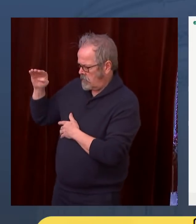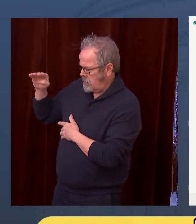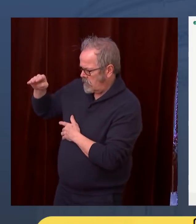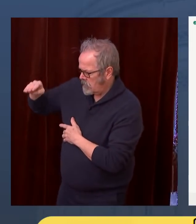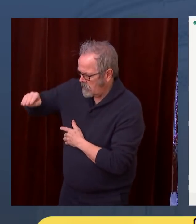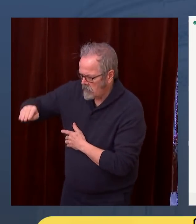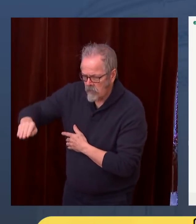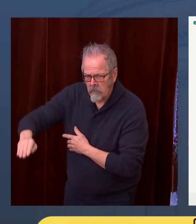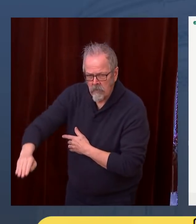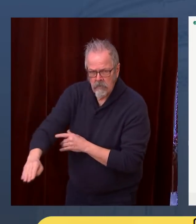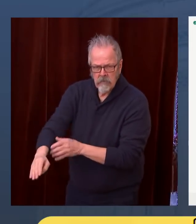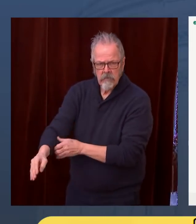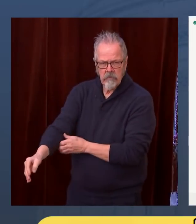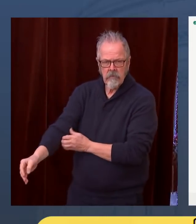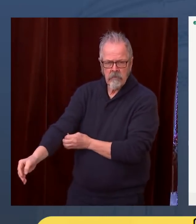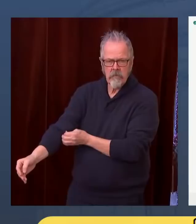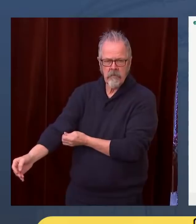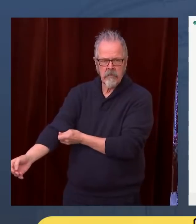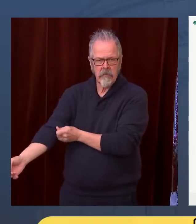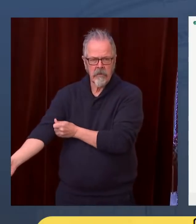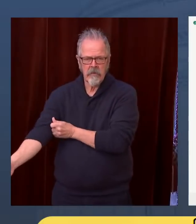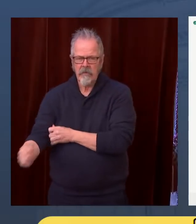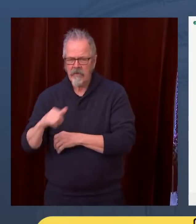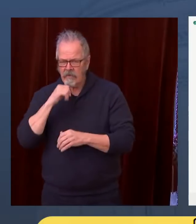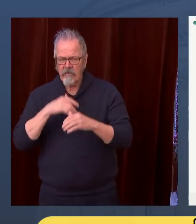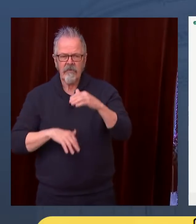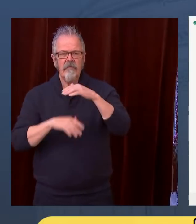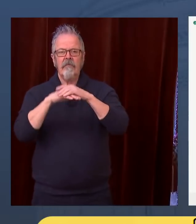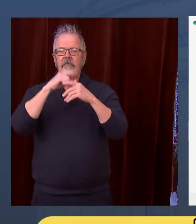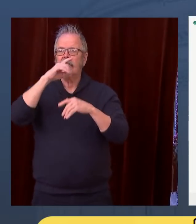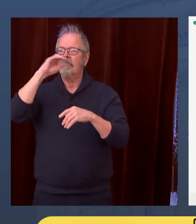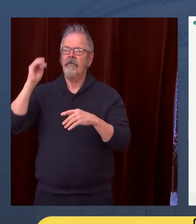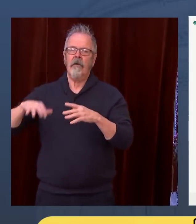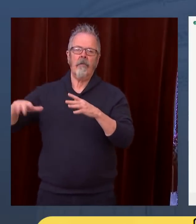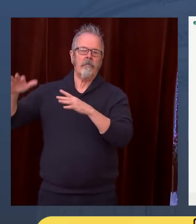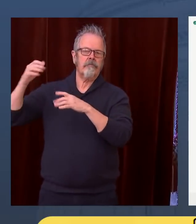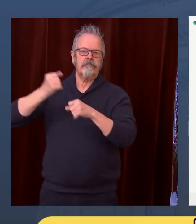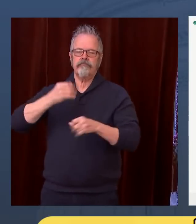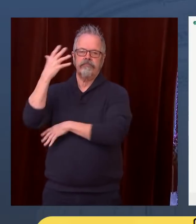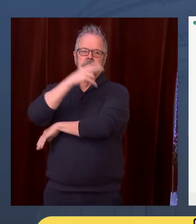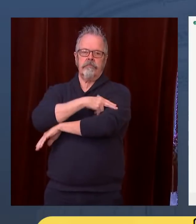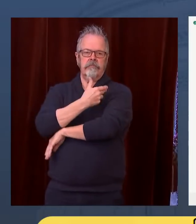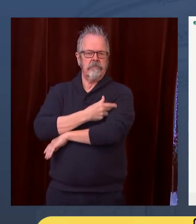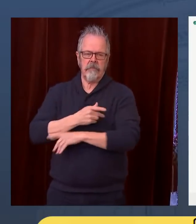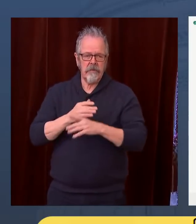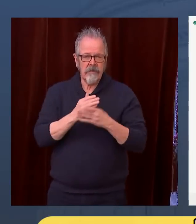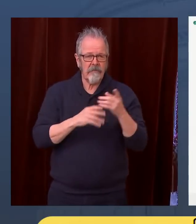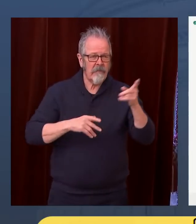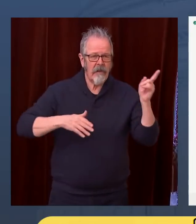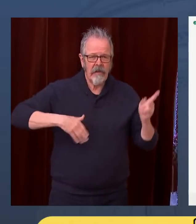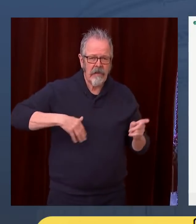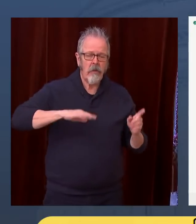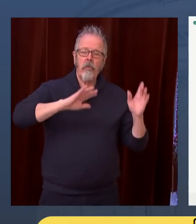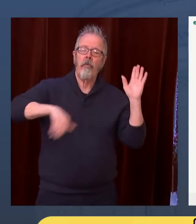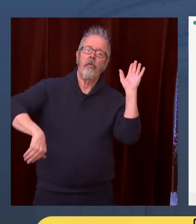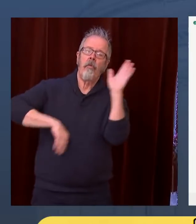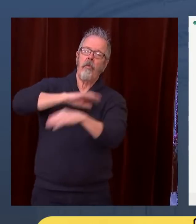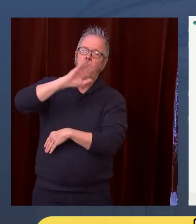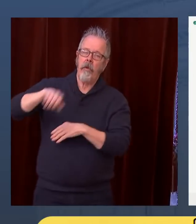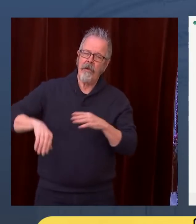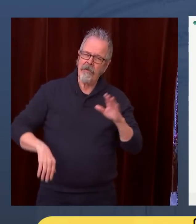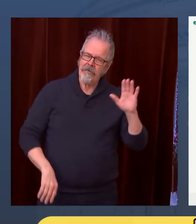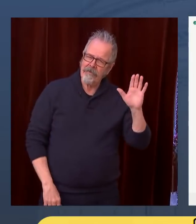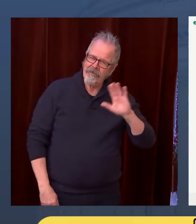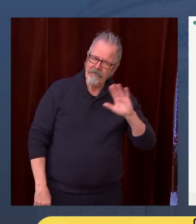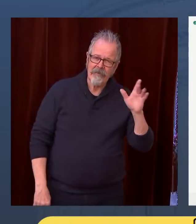gotten vaccinated, that have not gotten their boosters. And we want to make sure that we continue to remind everybody of the importance of both